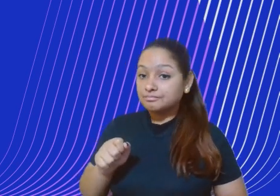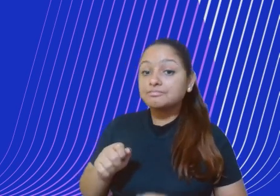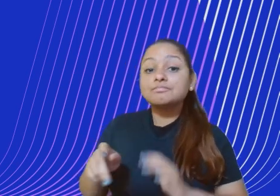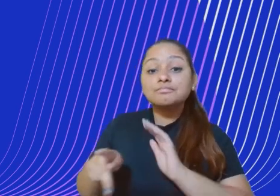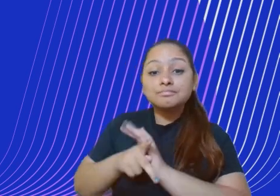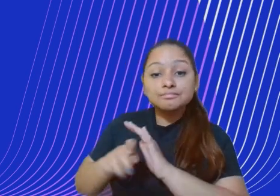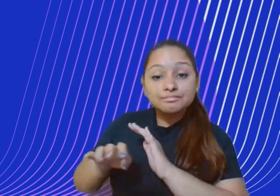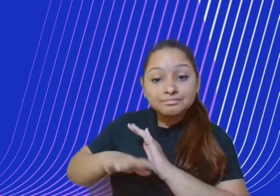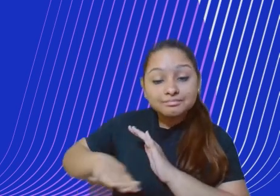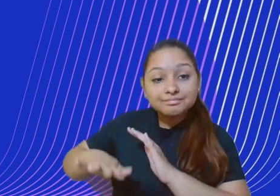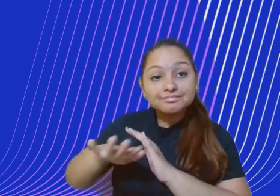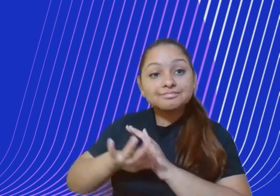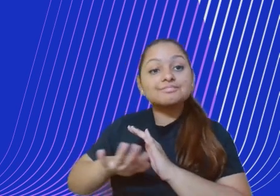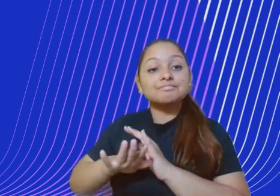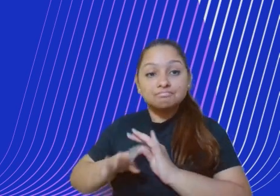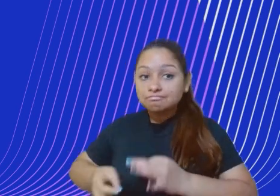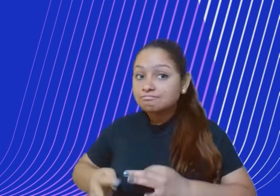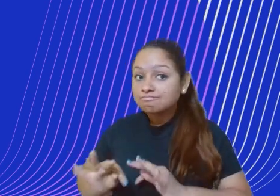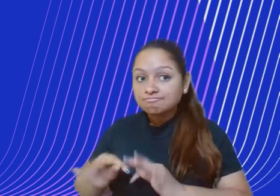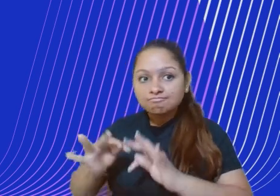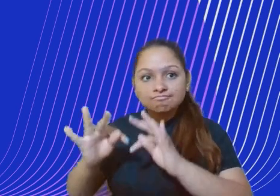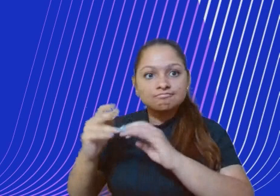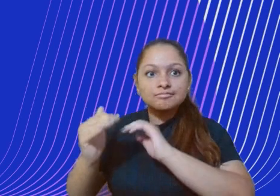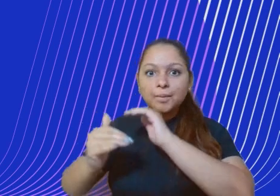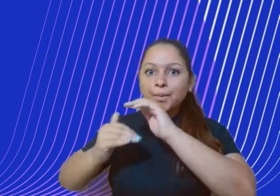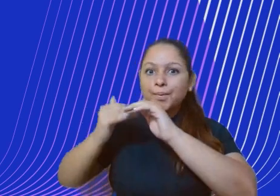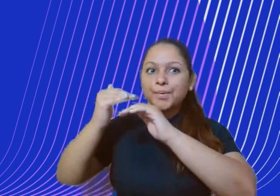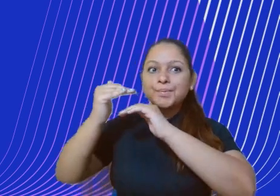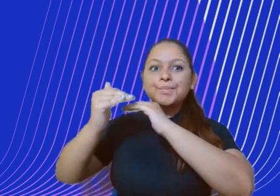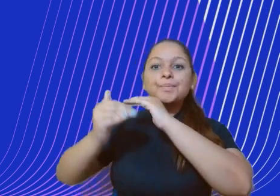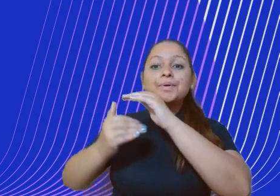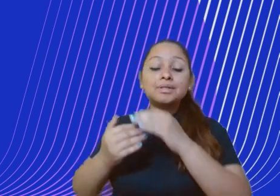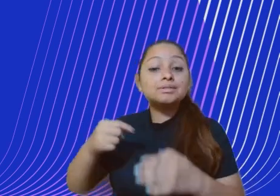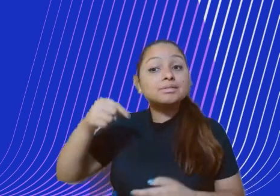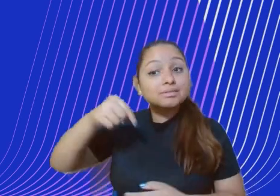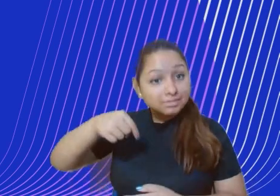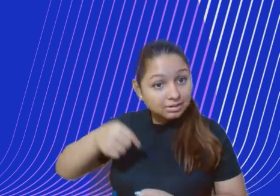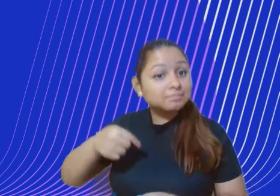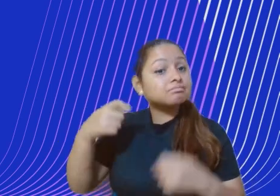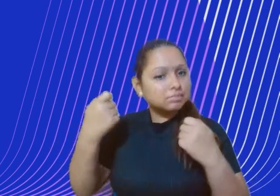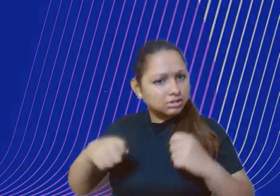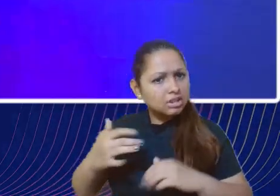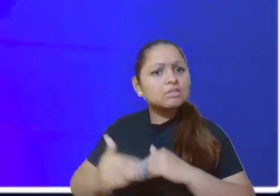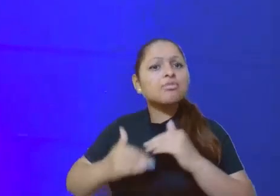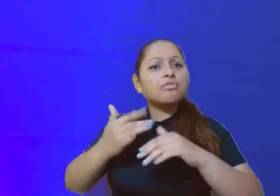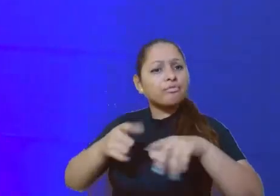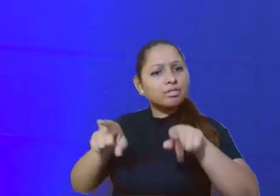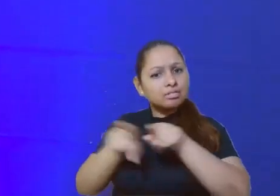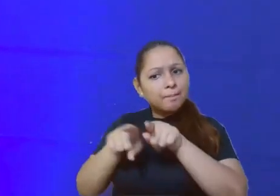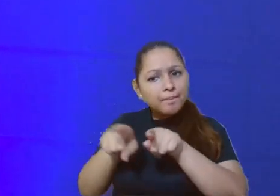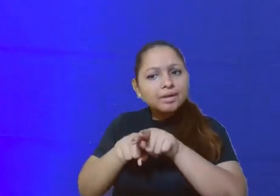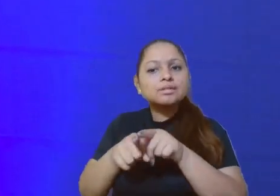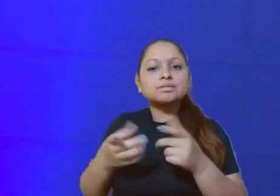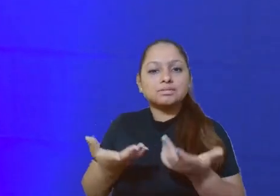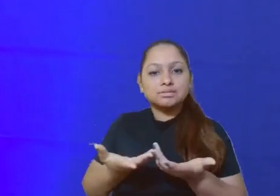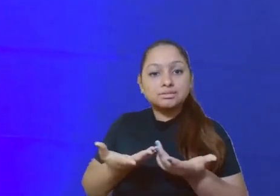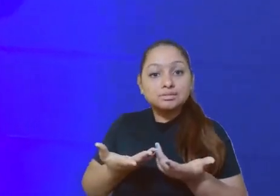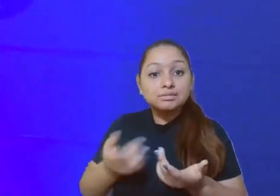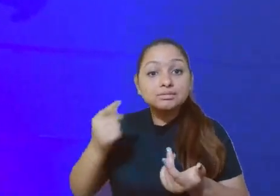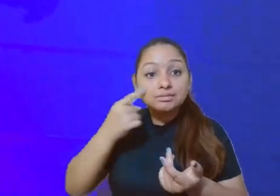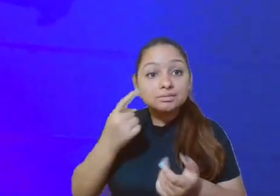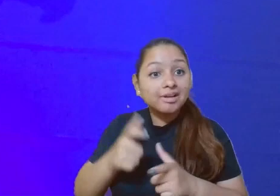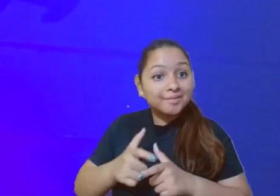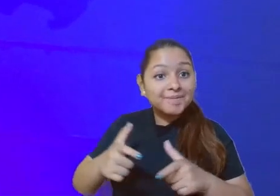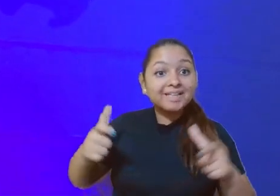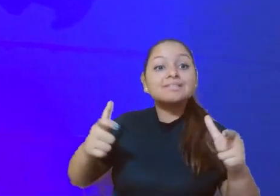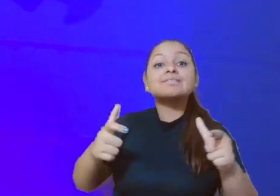agri-tech, something that in Brazil developed a lot, and that Suzano needs to move on. So we have here an increase of